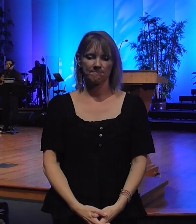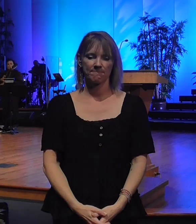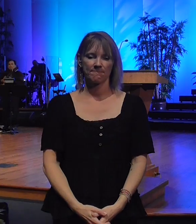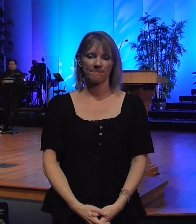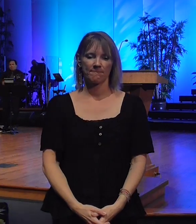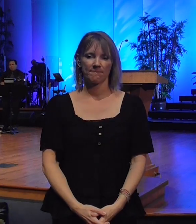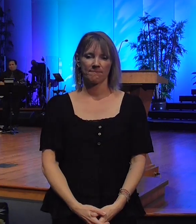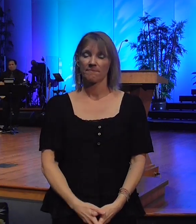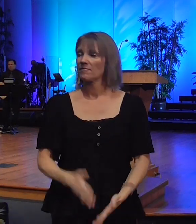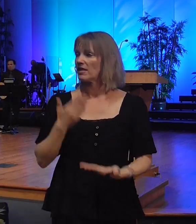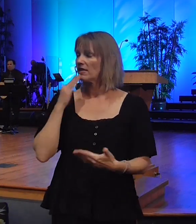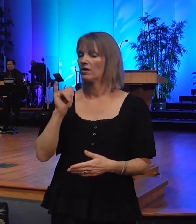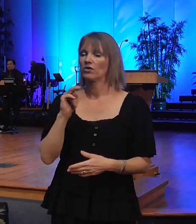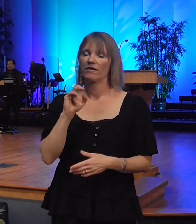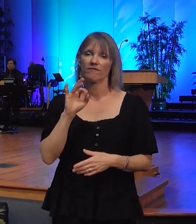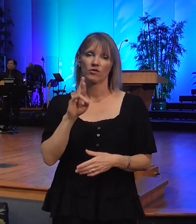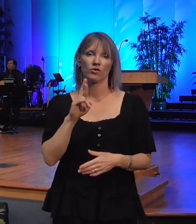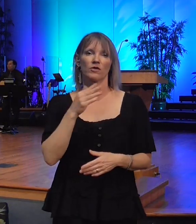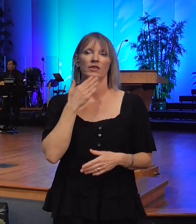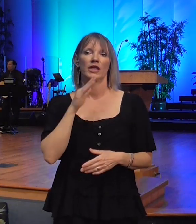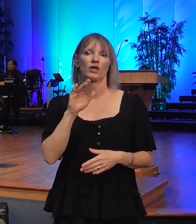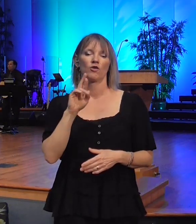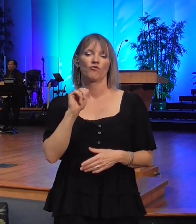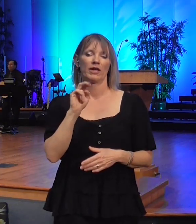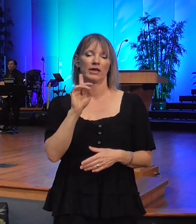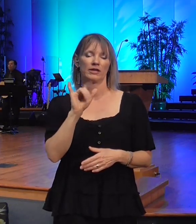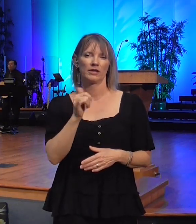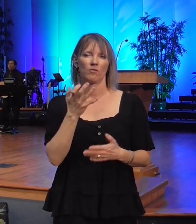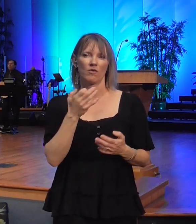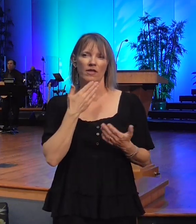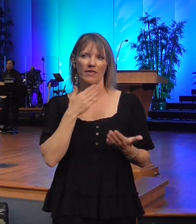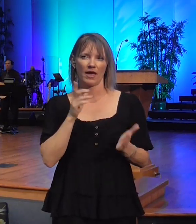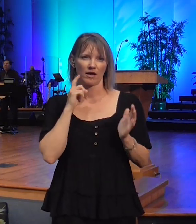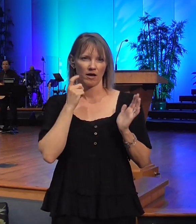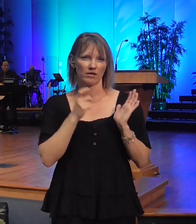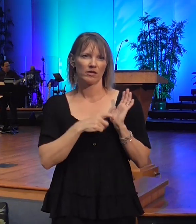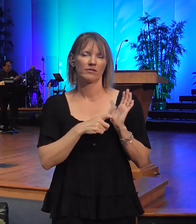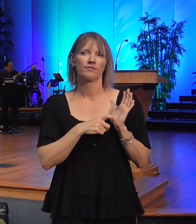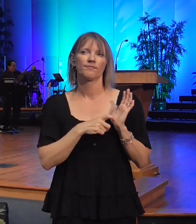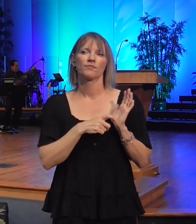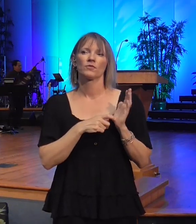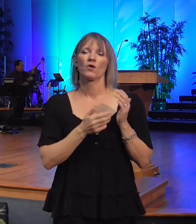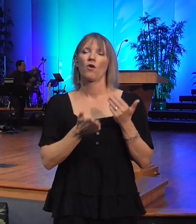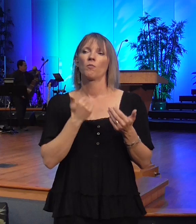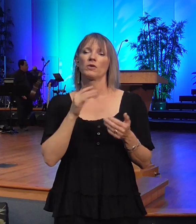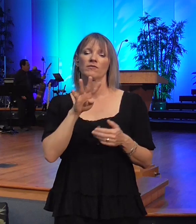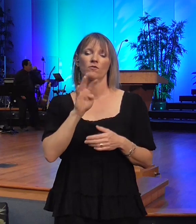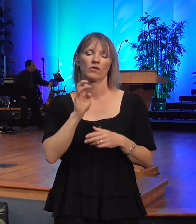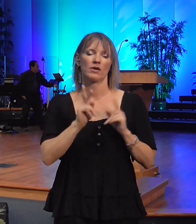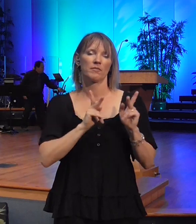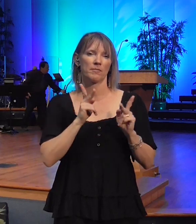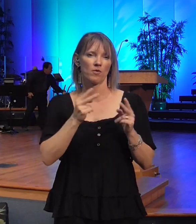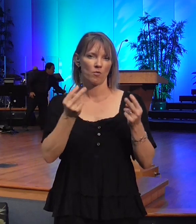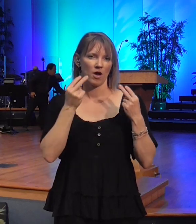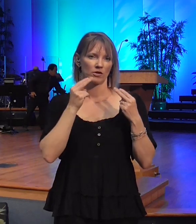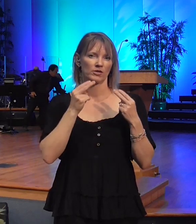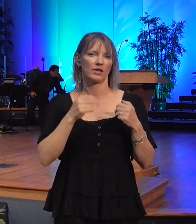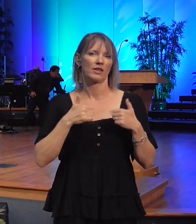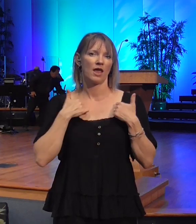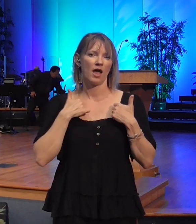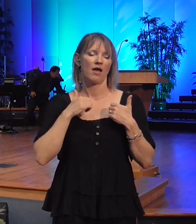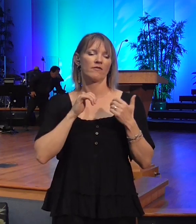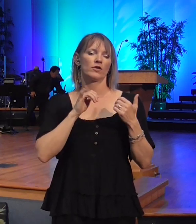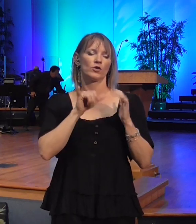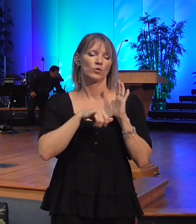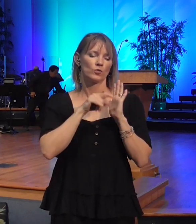Thank you, Jennifer. Thank you, Randy. I want to thank and acknowledge the almost 400 people that are watching us live on YouTube or Facebook or